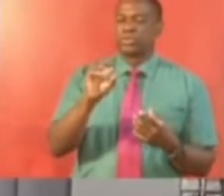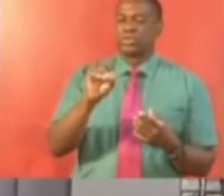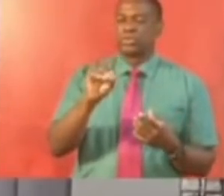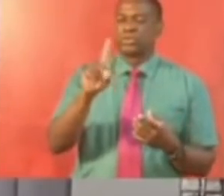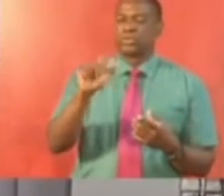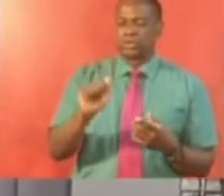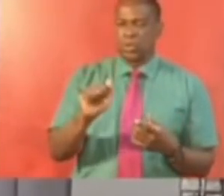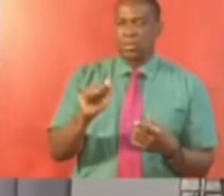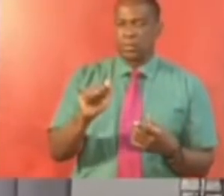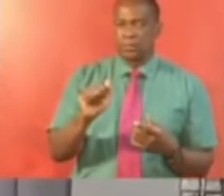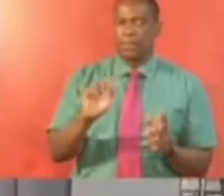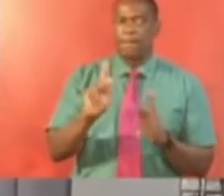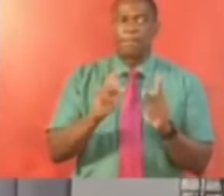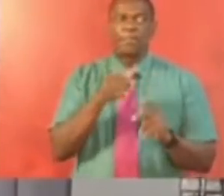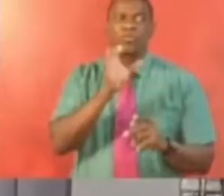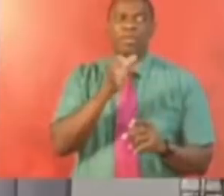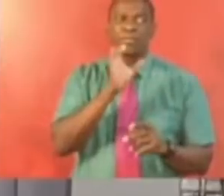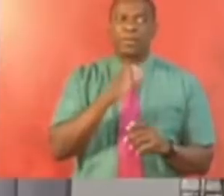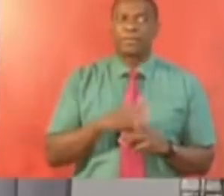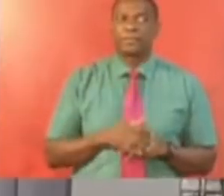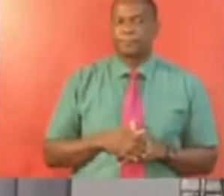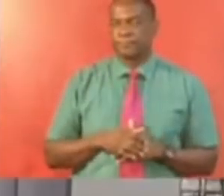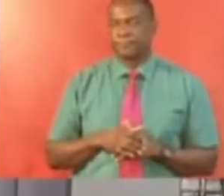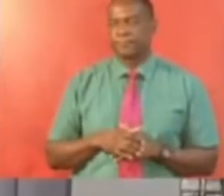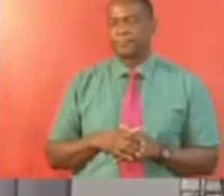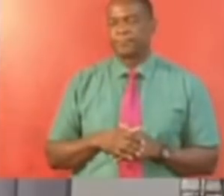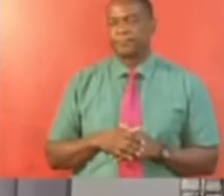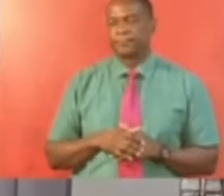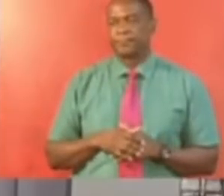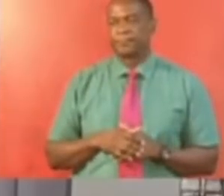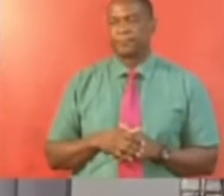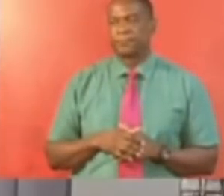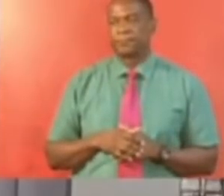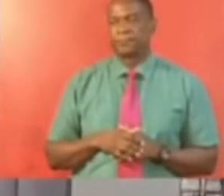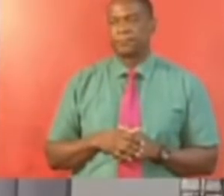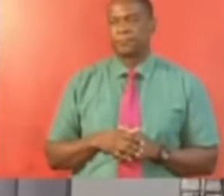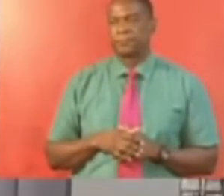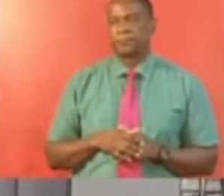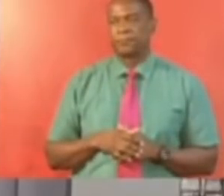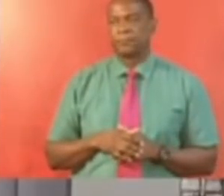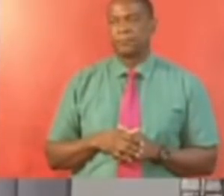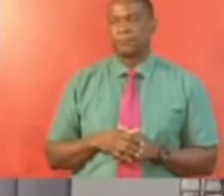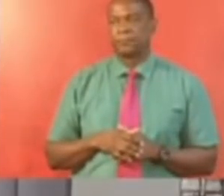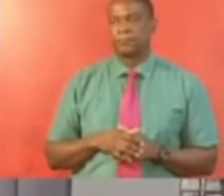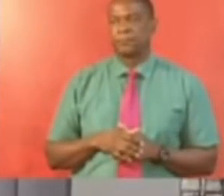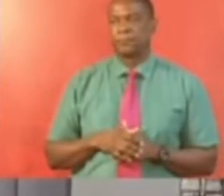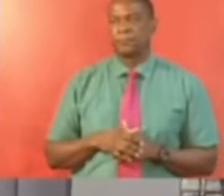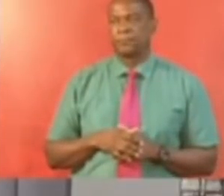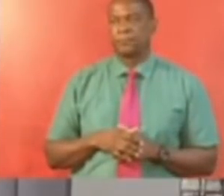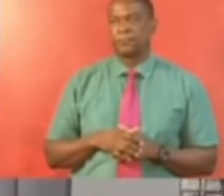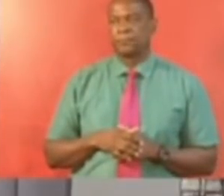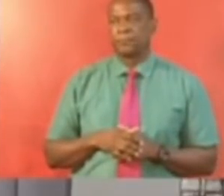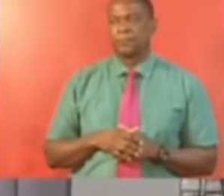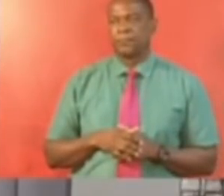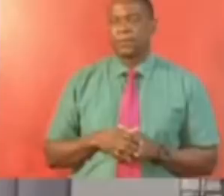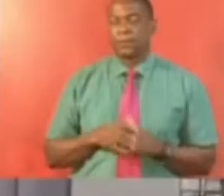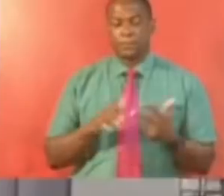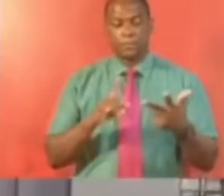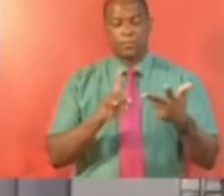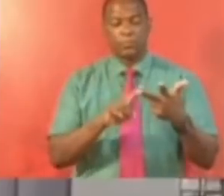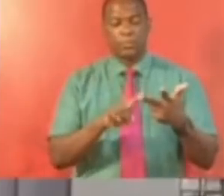We have urged people to change their lifestyles. We have had the TT Moves